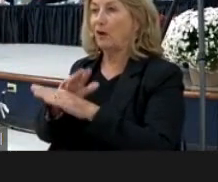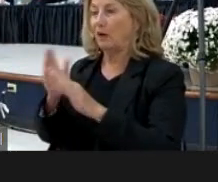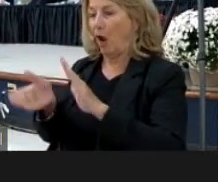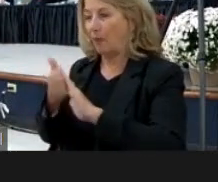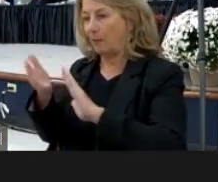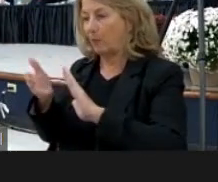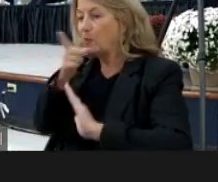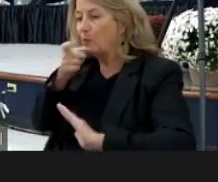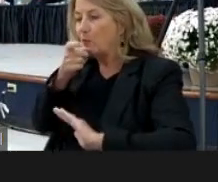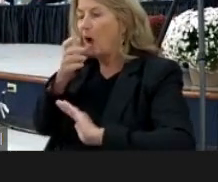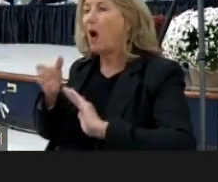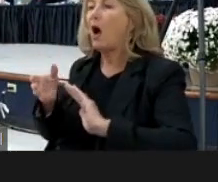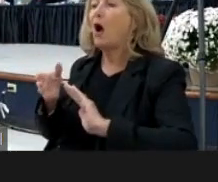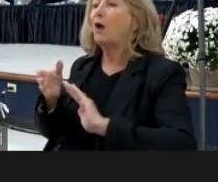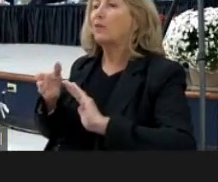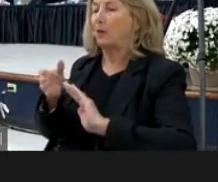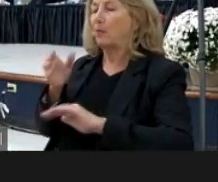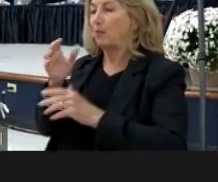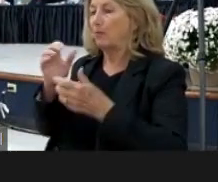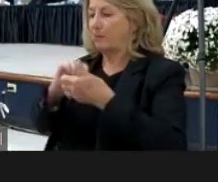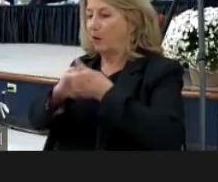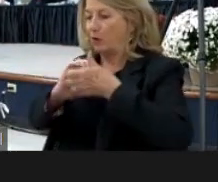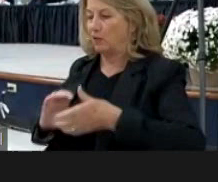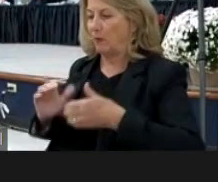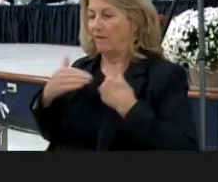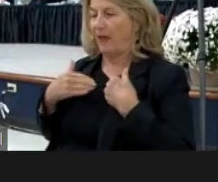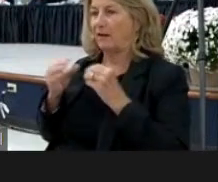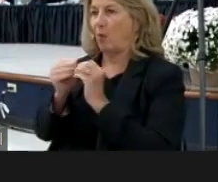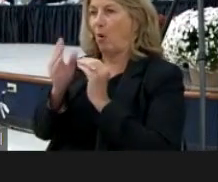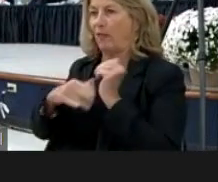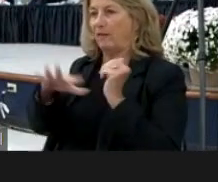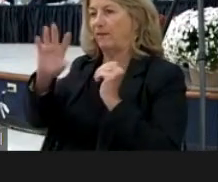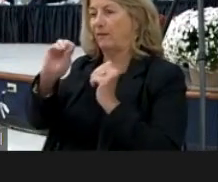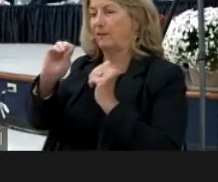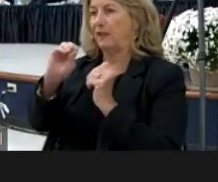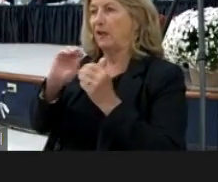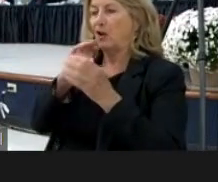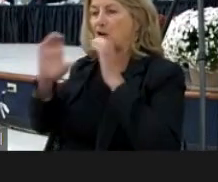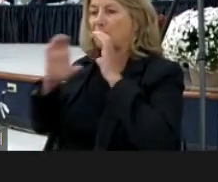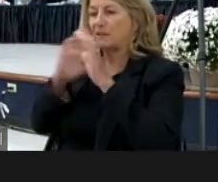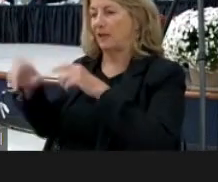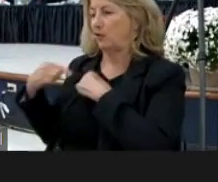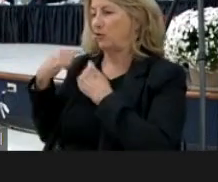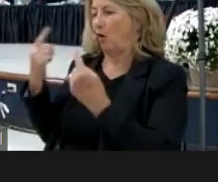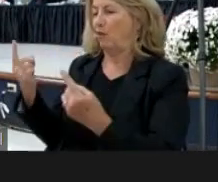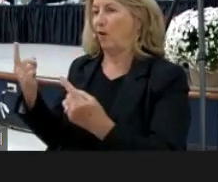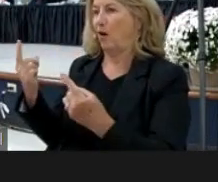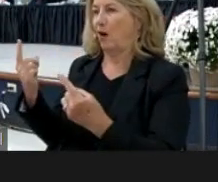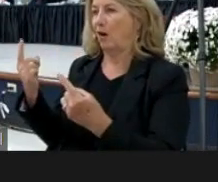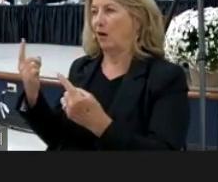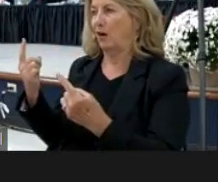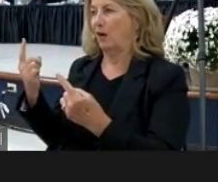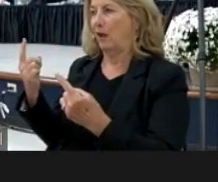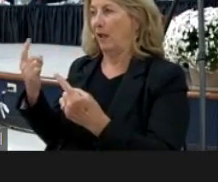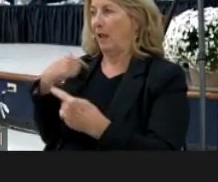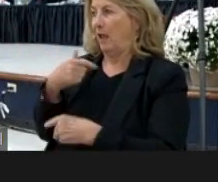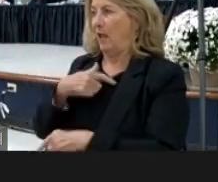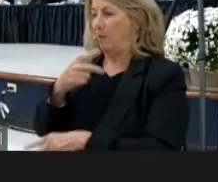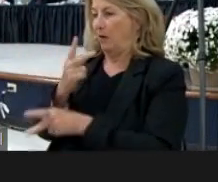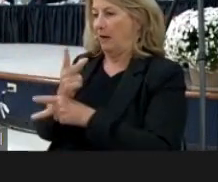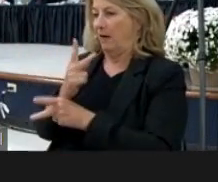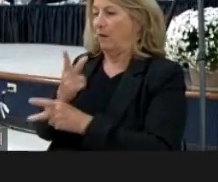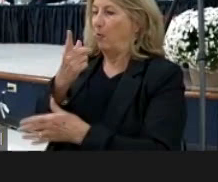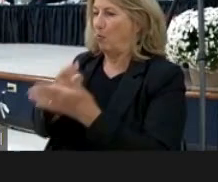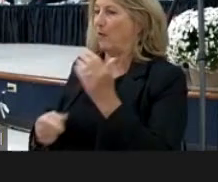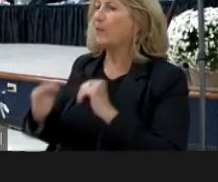that. We've had over 50 conversations thus far. And we're real careful about what those restaurants